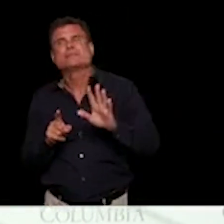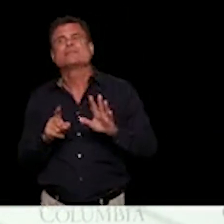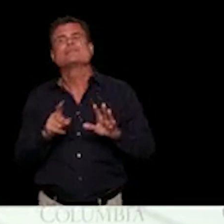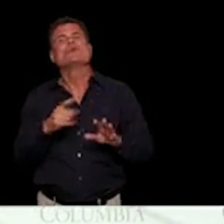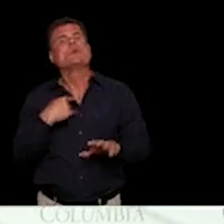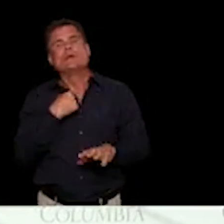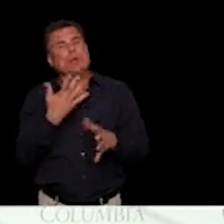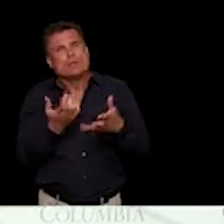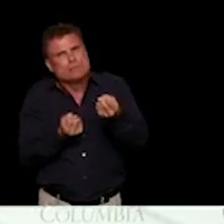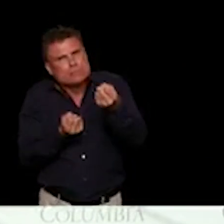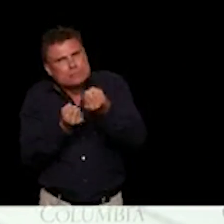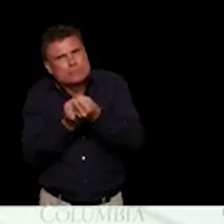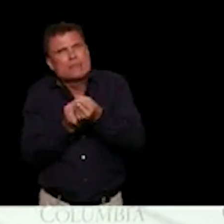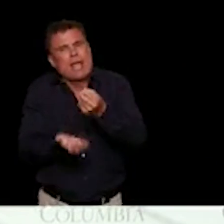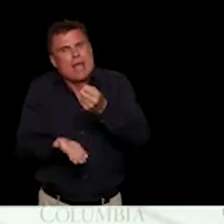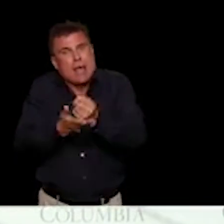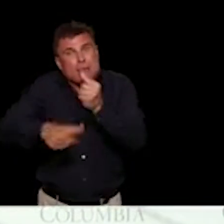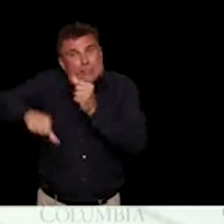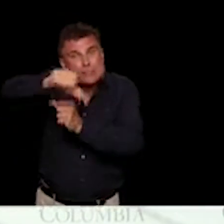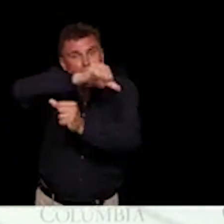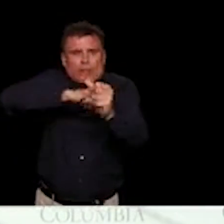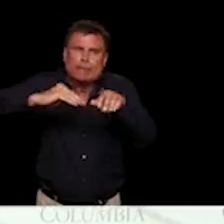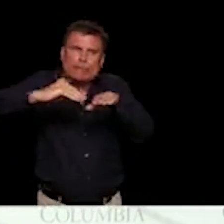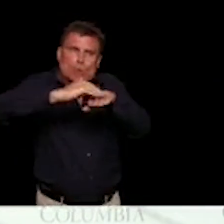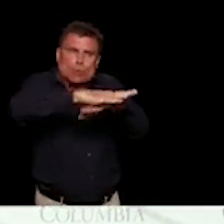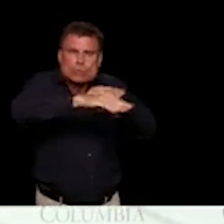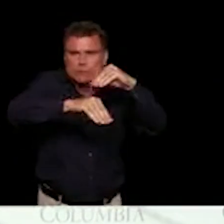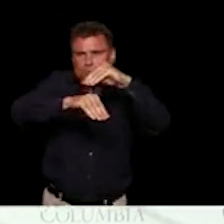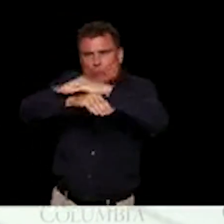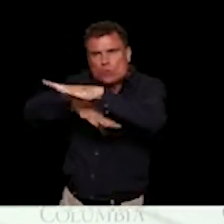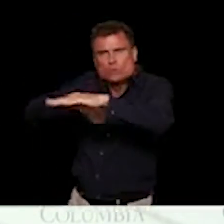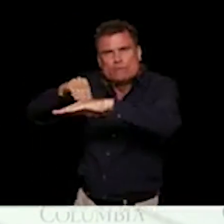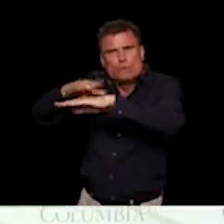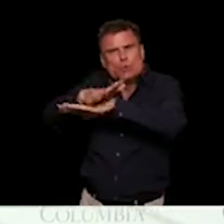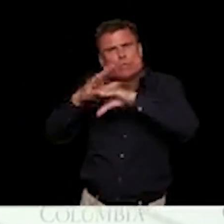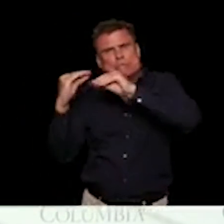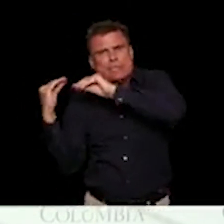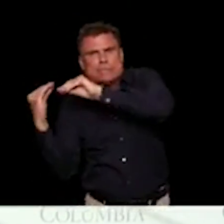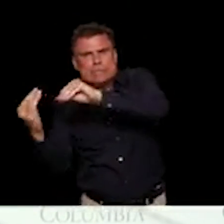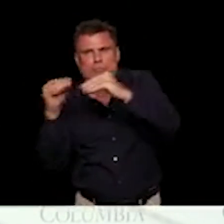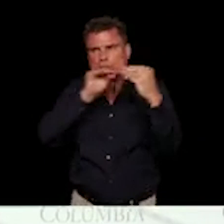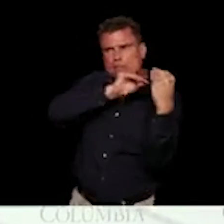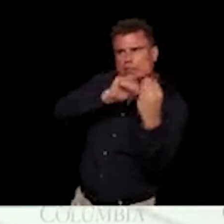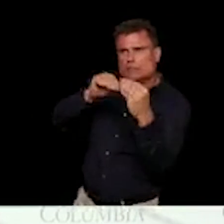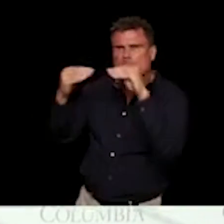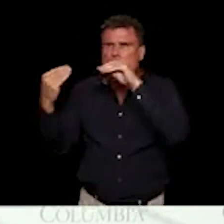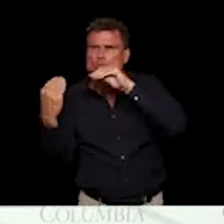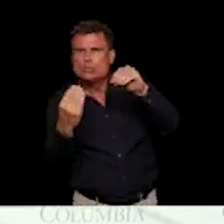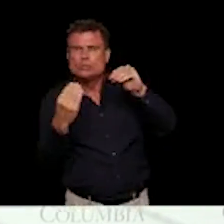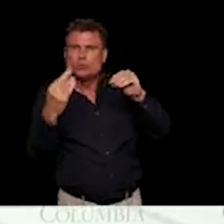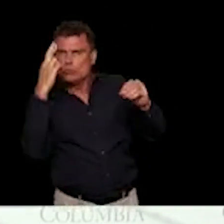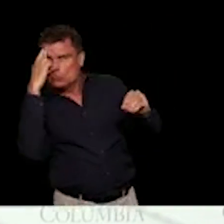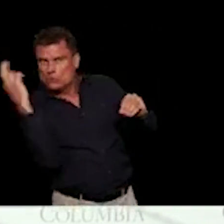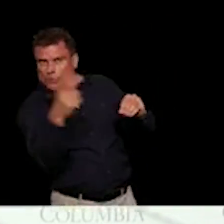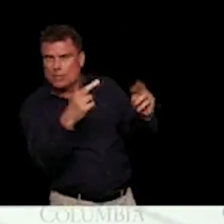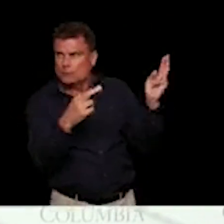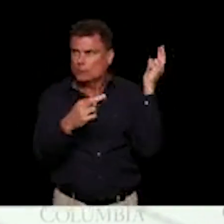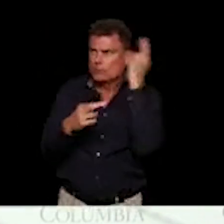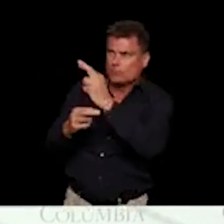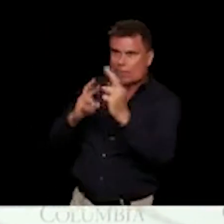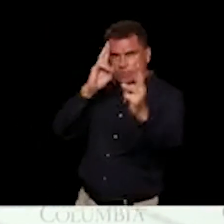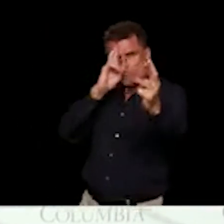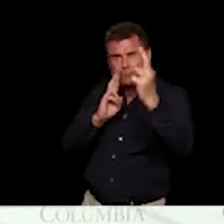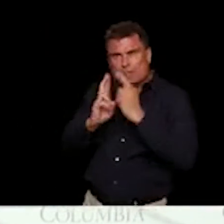learning together and helping each other through being able to follow those rules. And being able to follow those